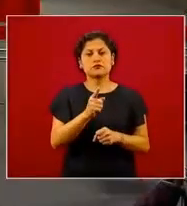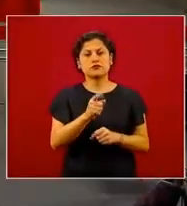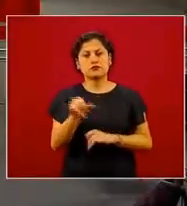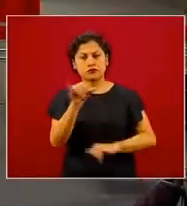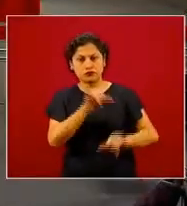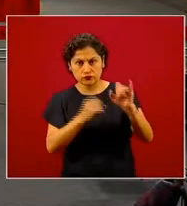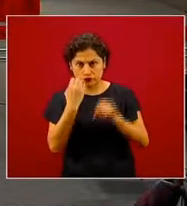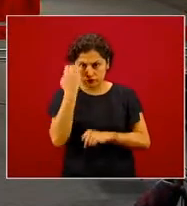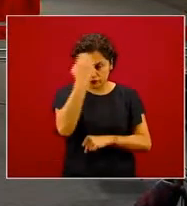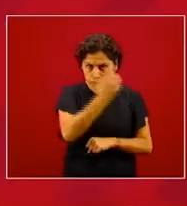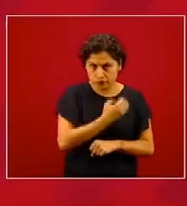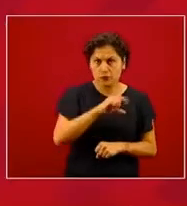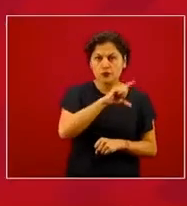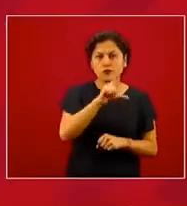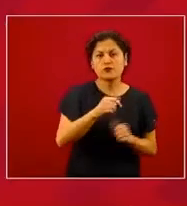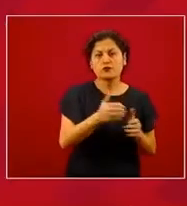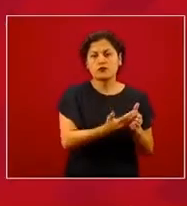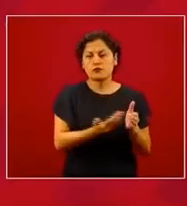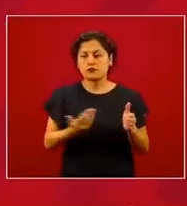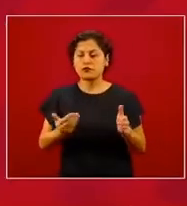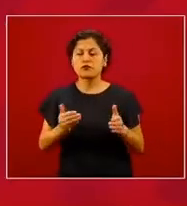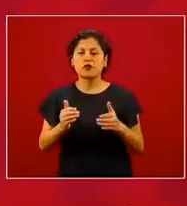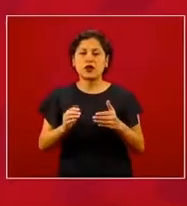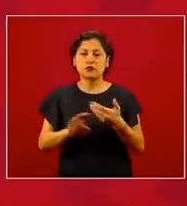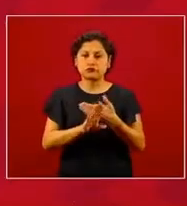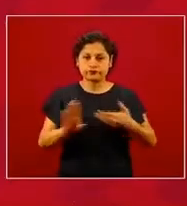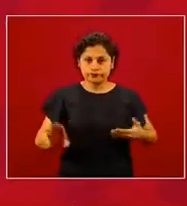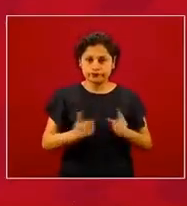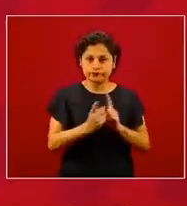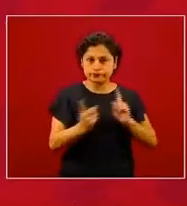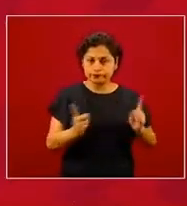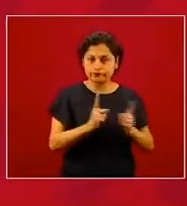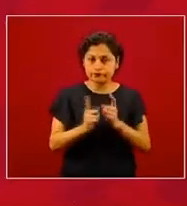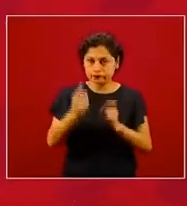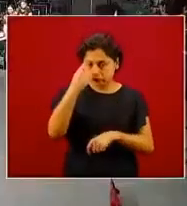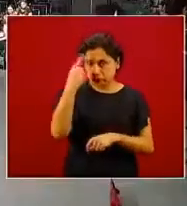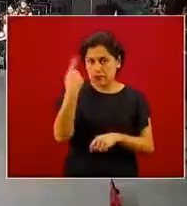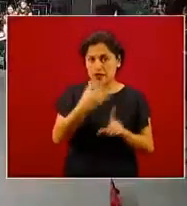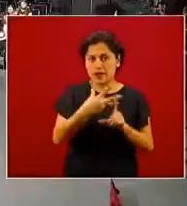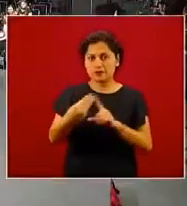in order to then report if there might be any outbreak.